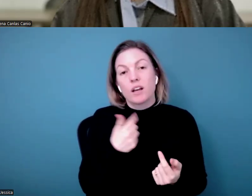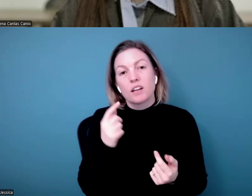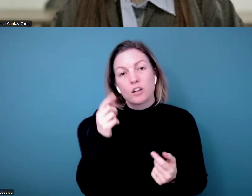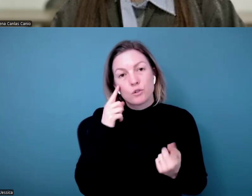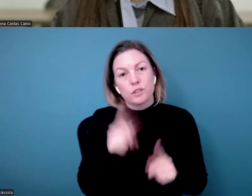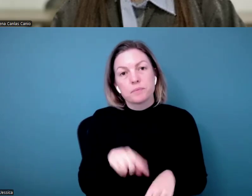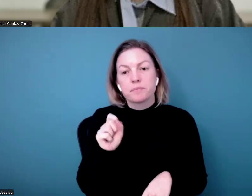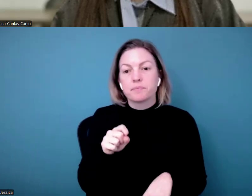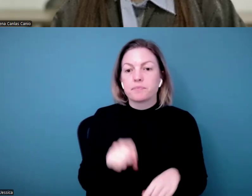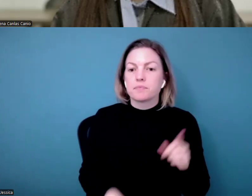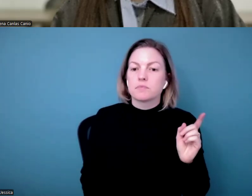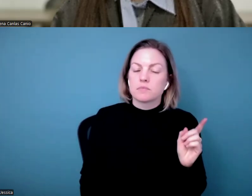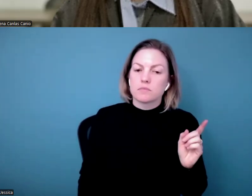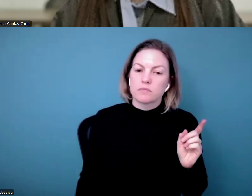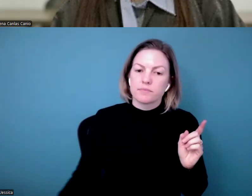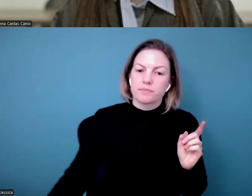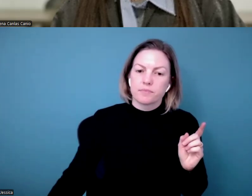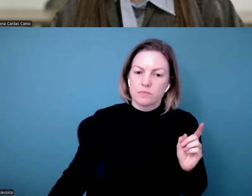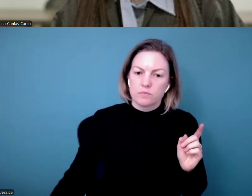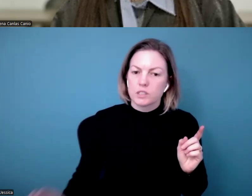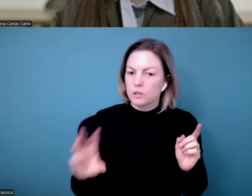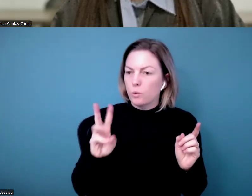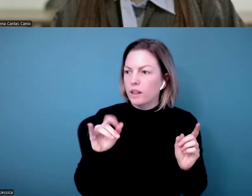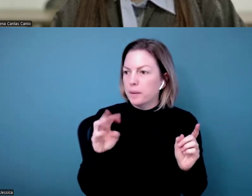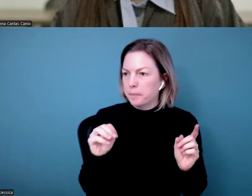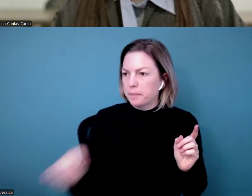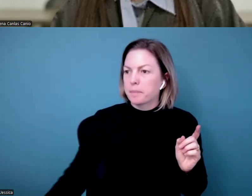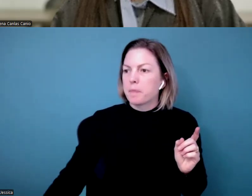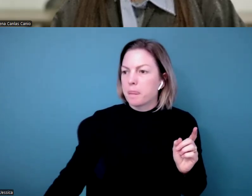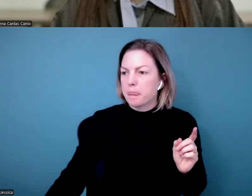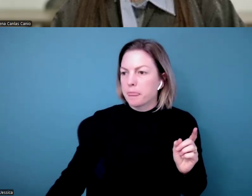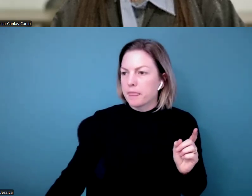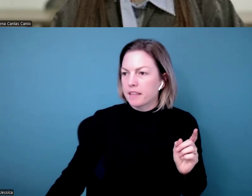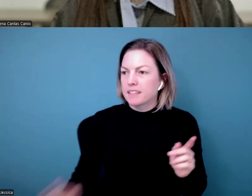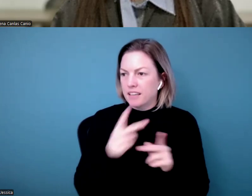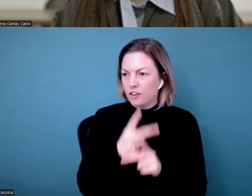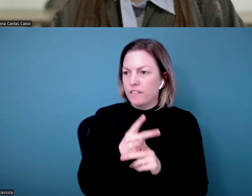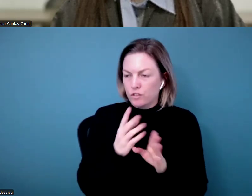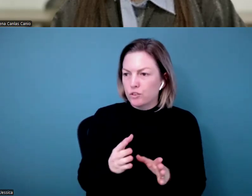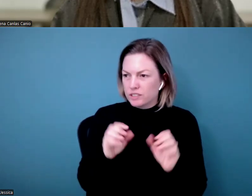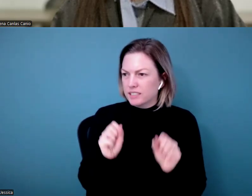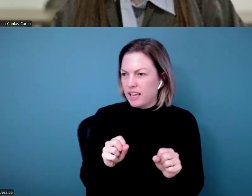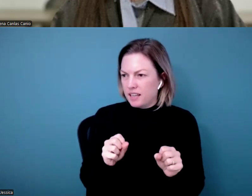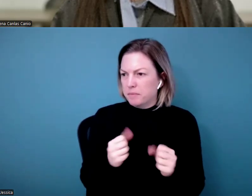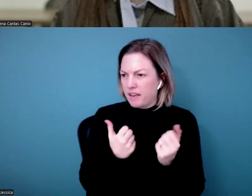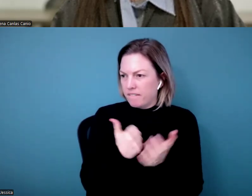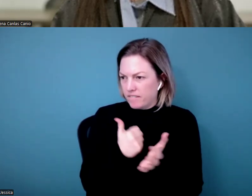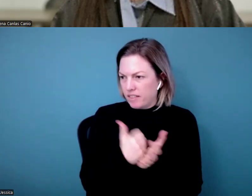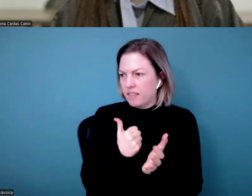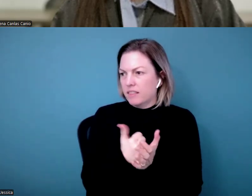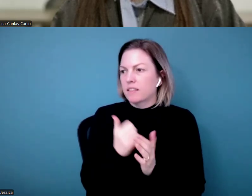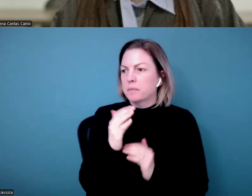And caregivers together in a group can often be very helpful in building relationships